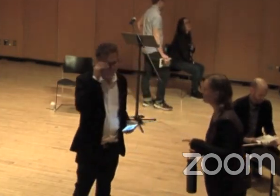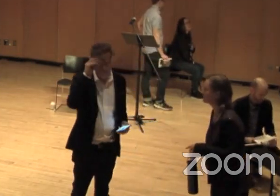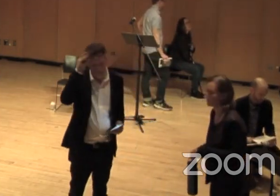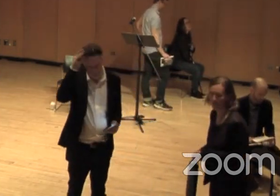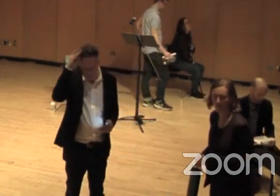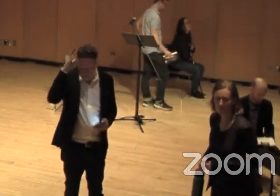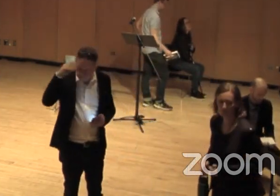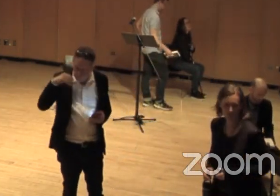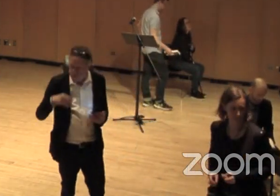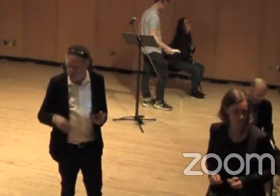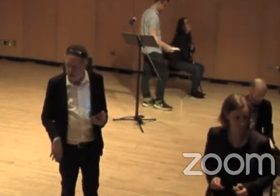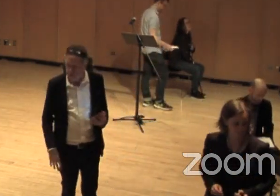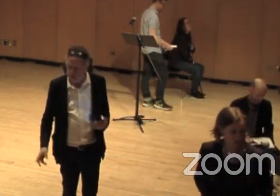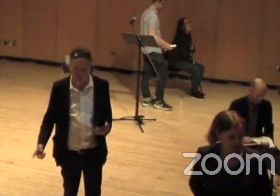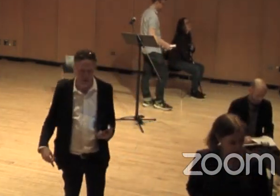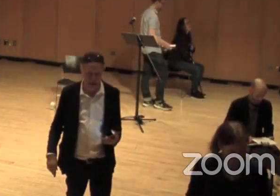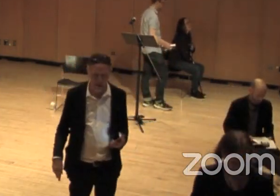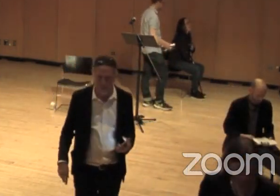e